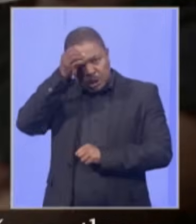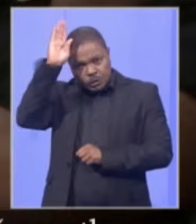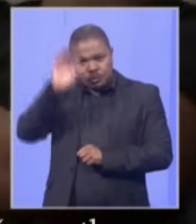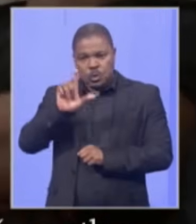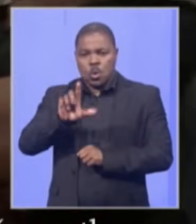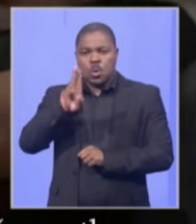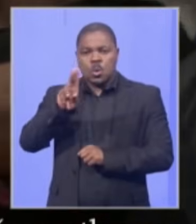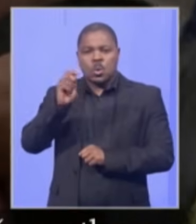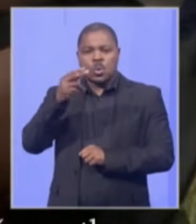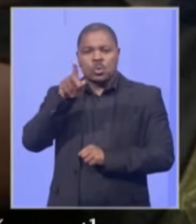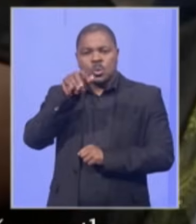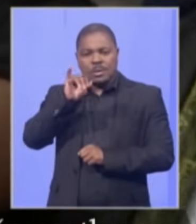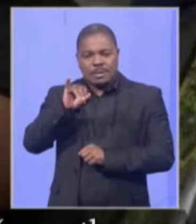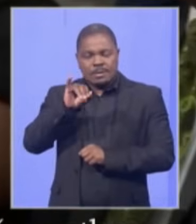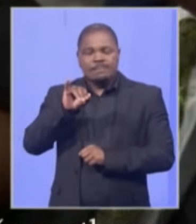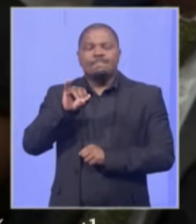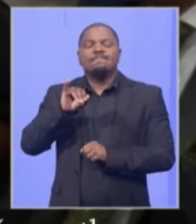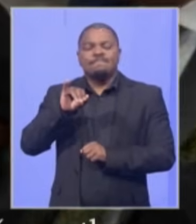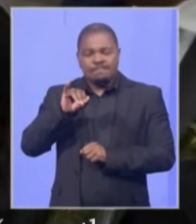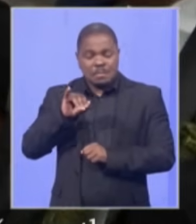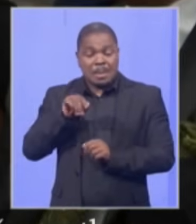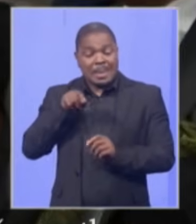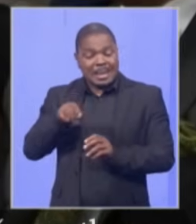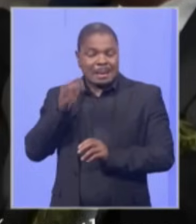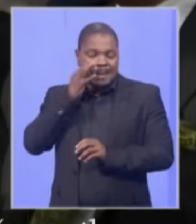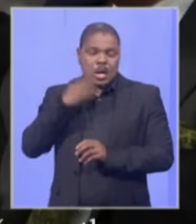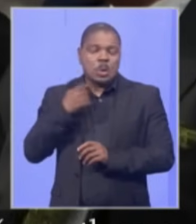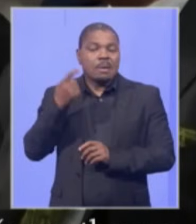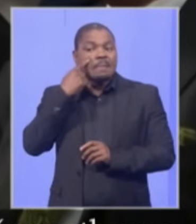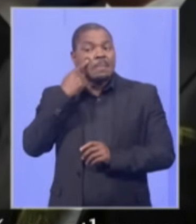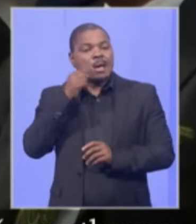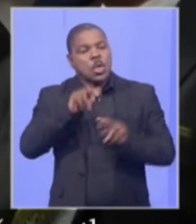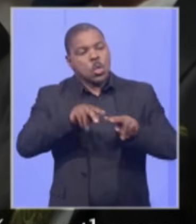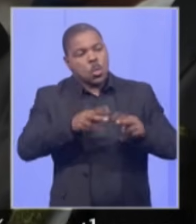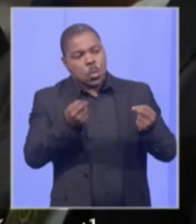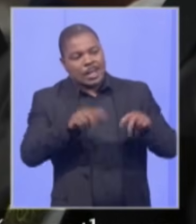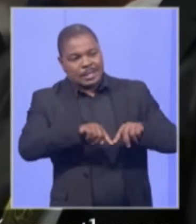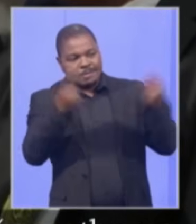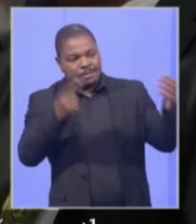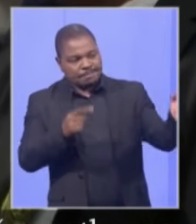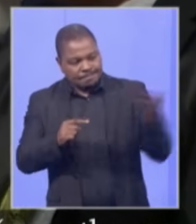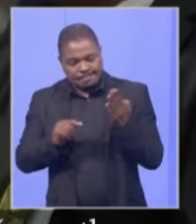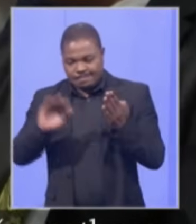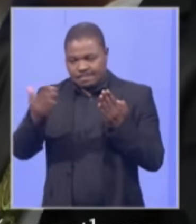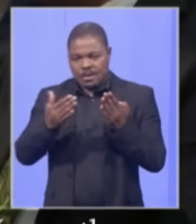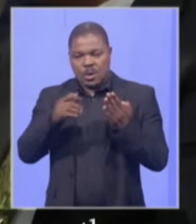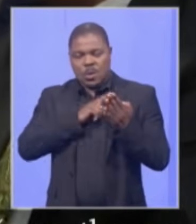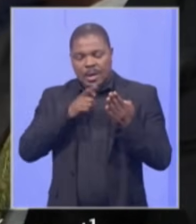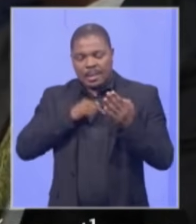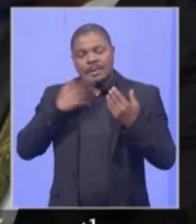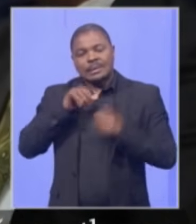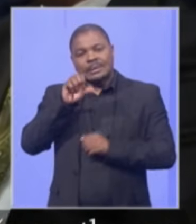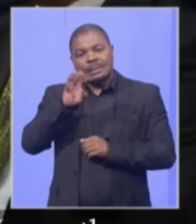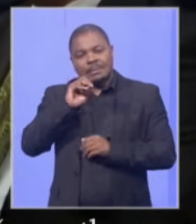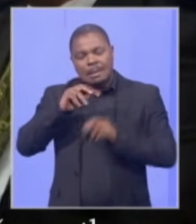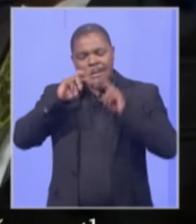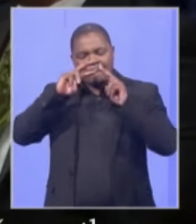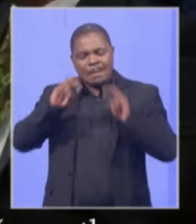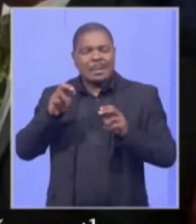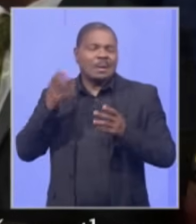Luthuli e ukama gore bohlatse bjo boswa bo tla šomišwa kgatlhanong le bohlatse bja dinyakišo tša mathomo tša kgweding ya Septemere